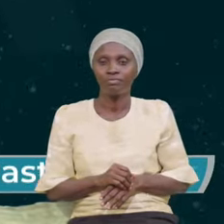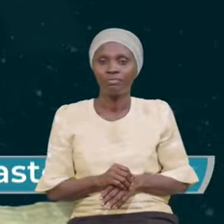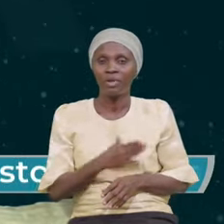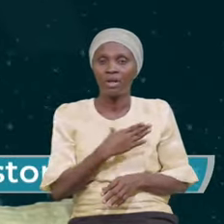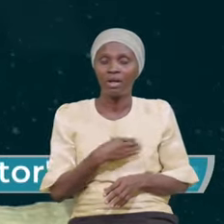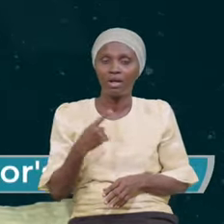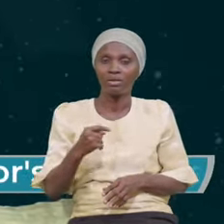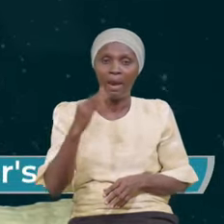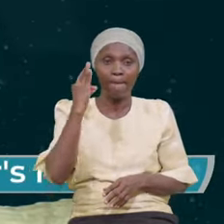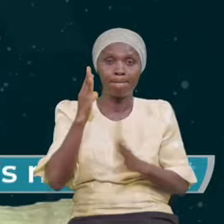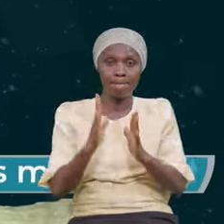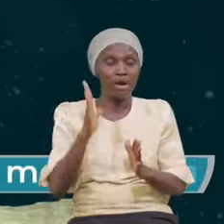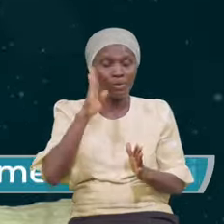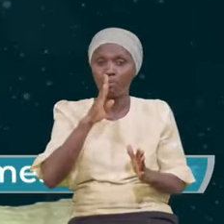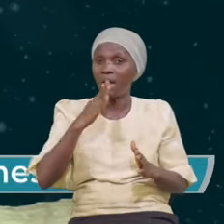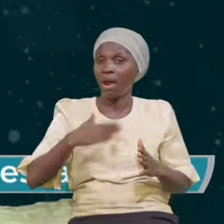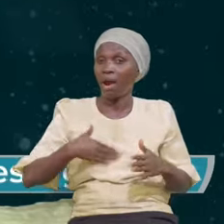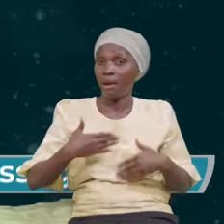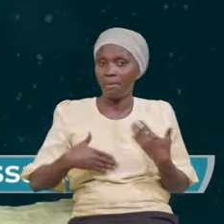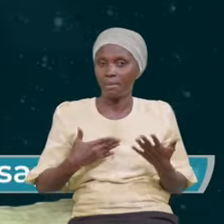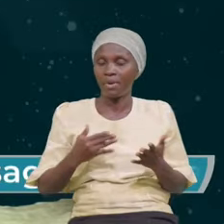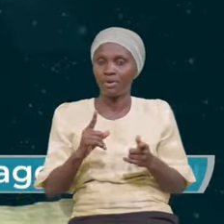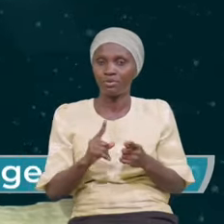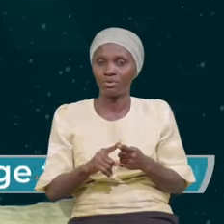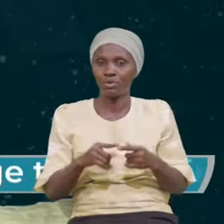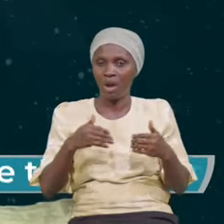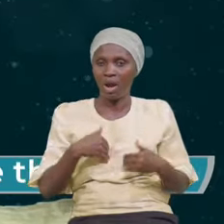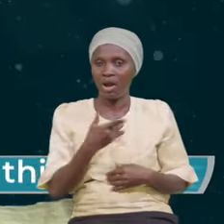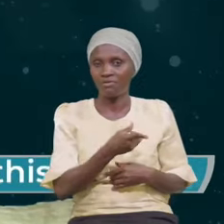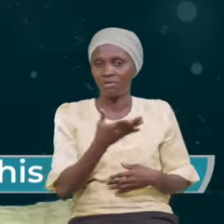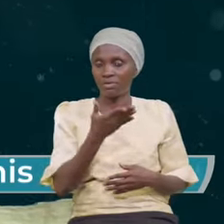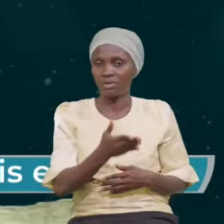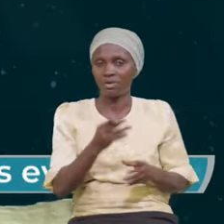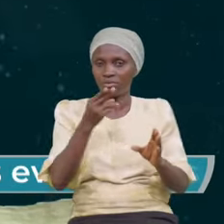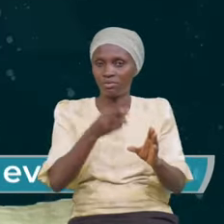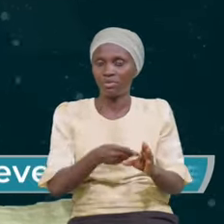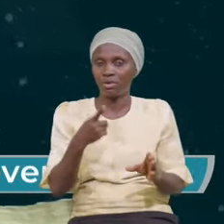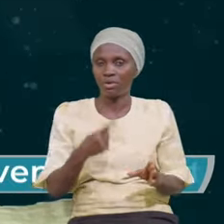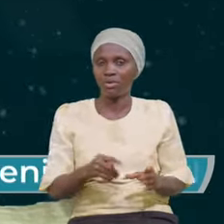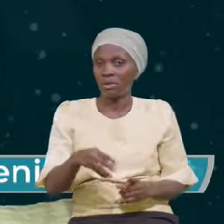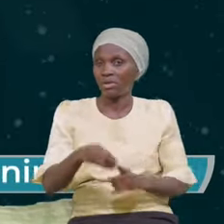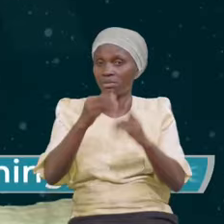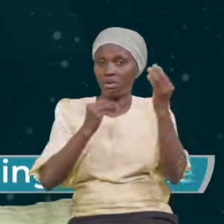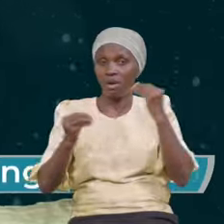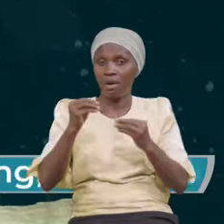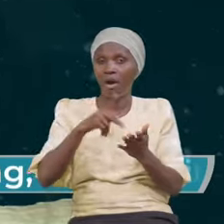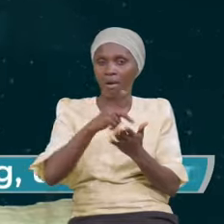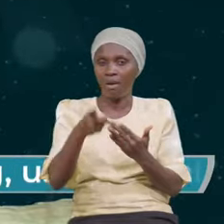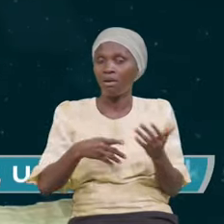delighted to have you join this special banquet please don't miss this opportunity.